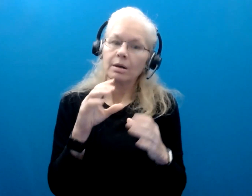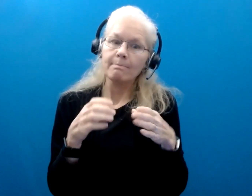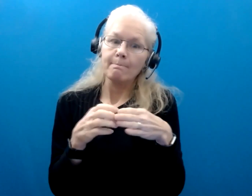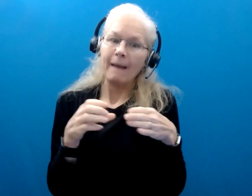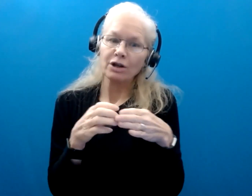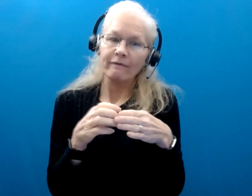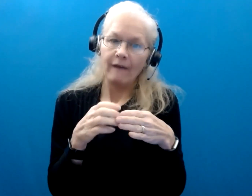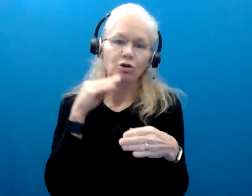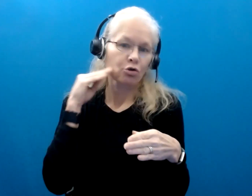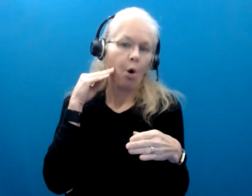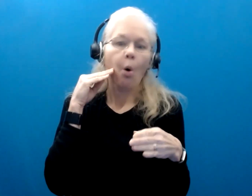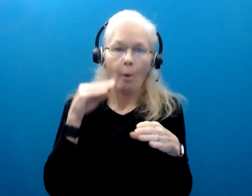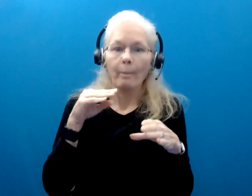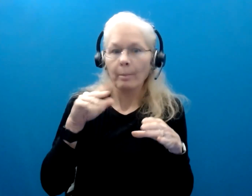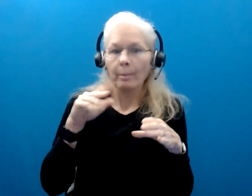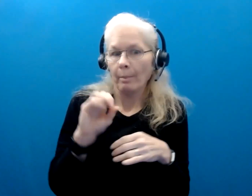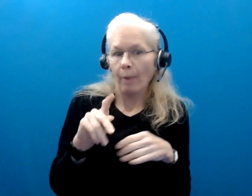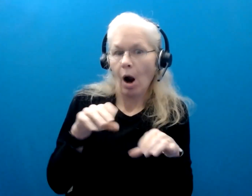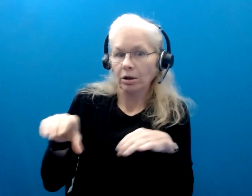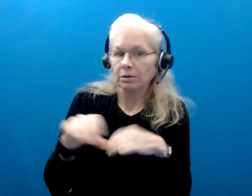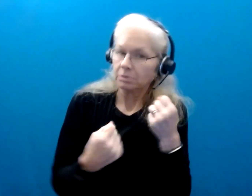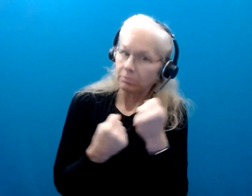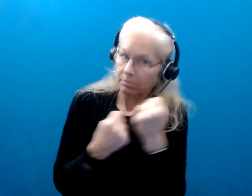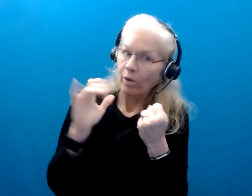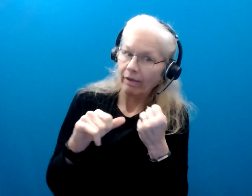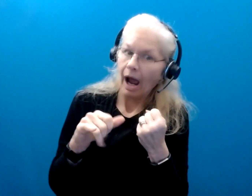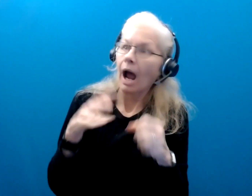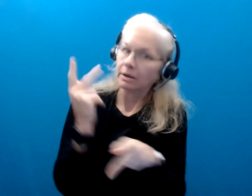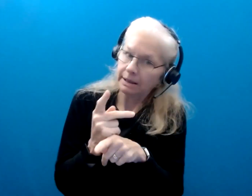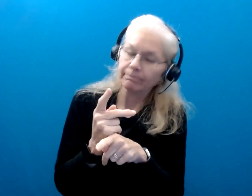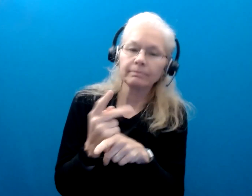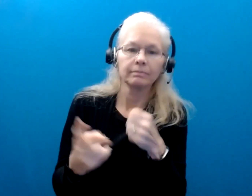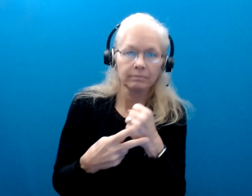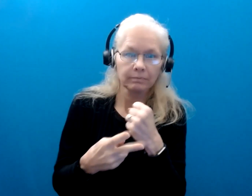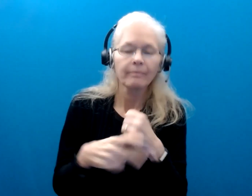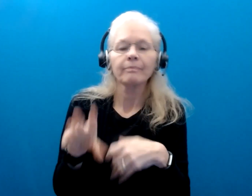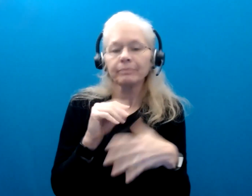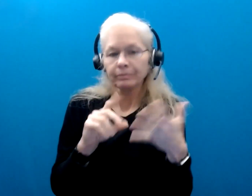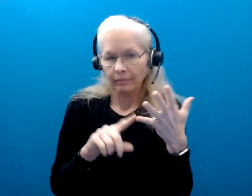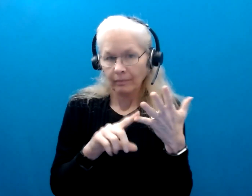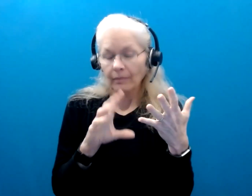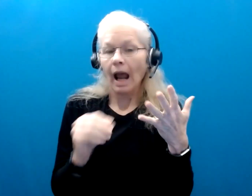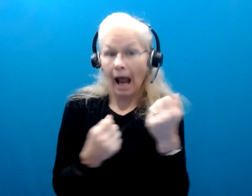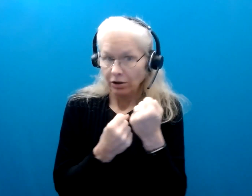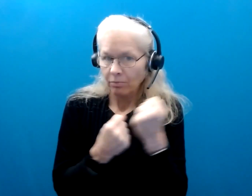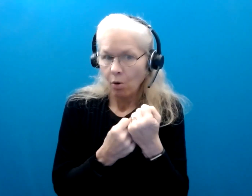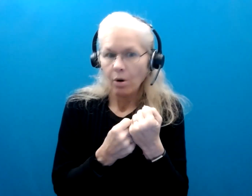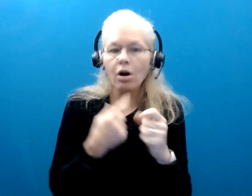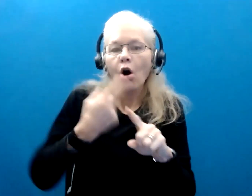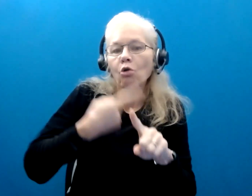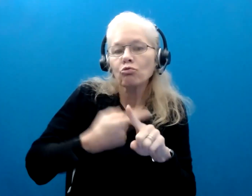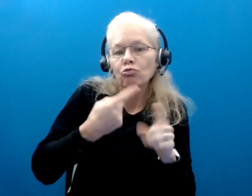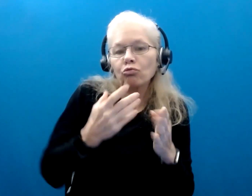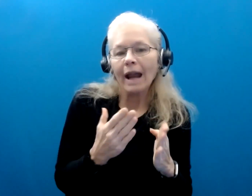in their role, what makes sense there. There was support for that. Also, similar support for renter assistance and a lot of